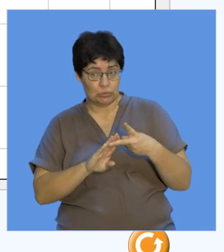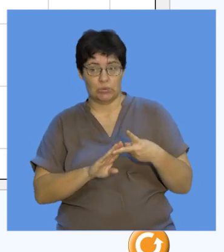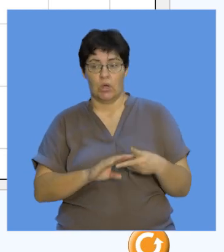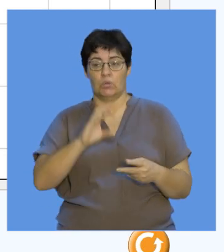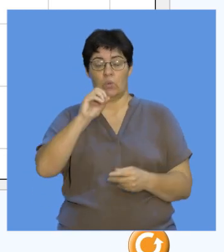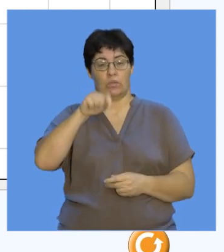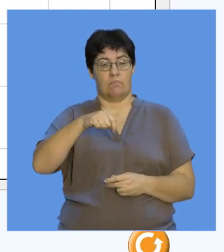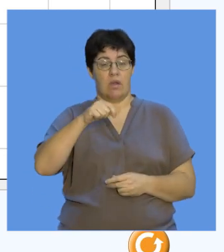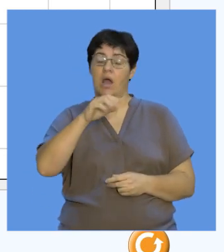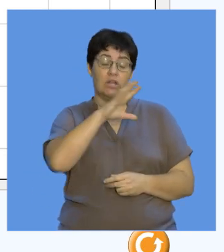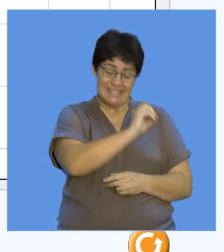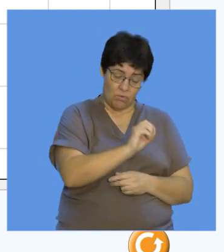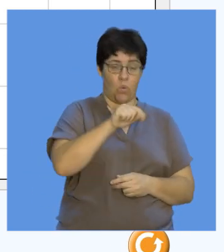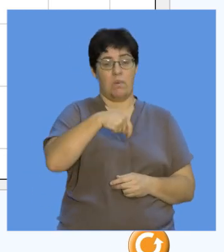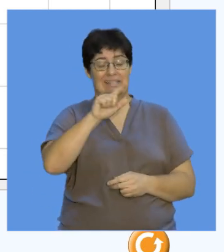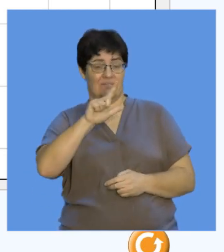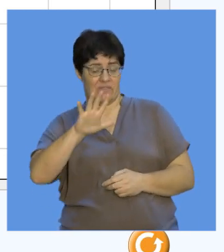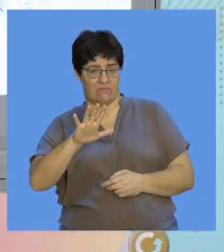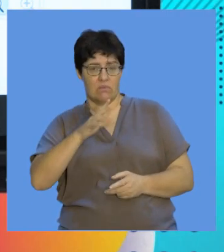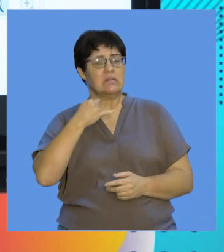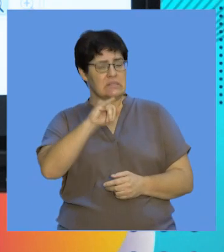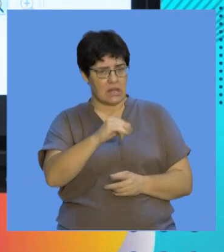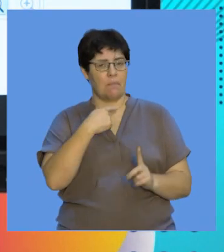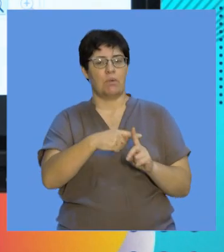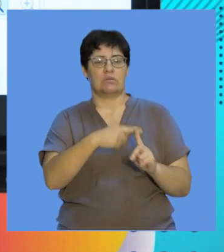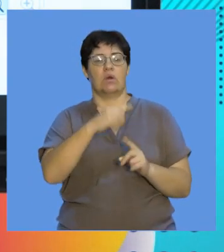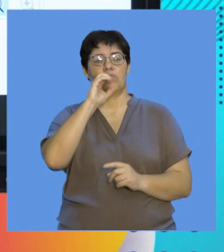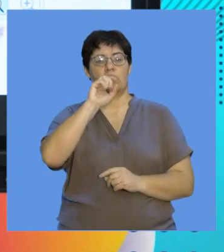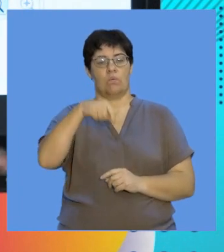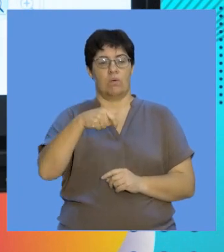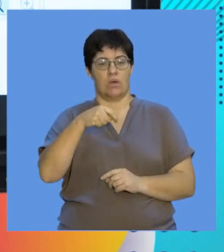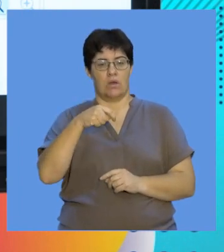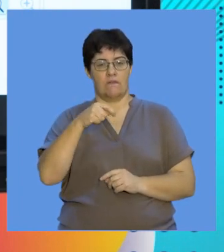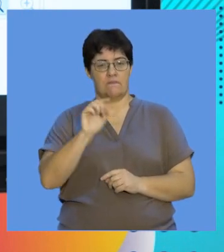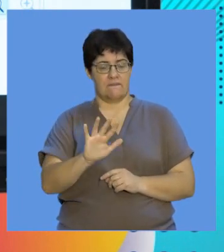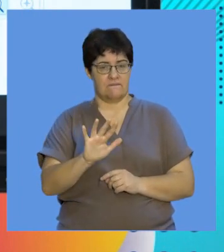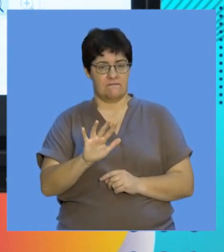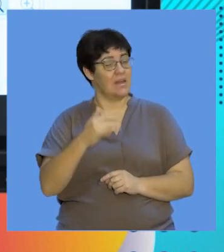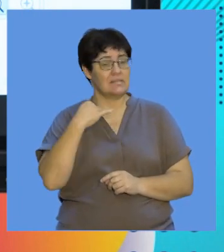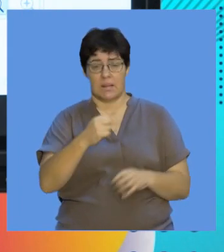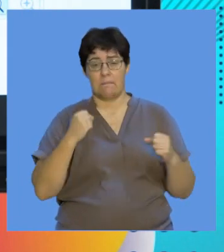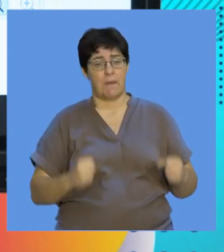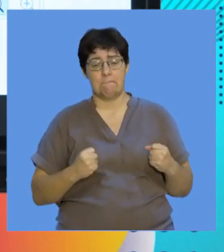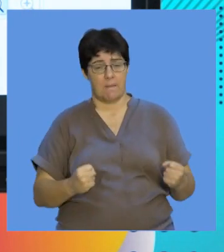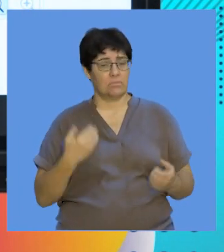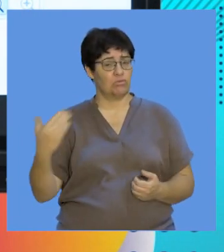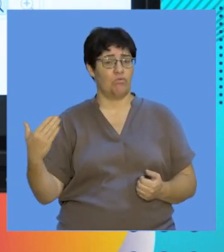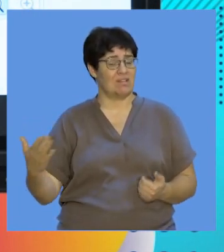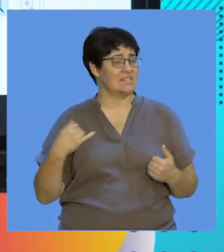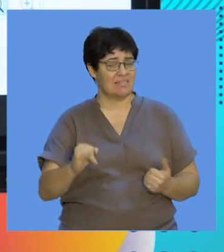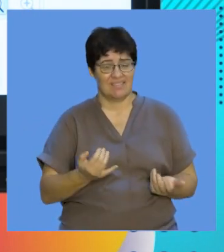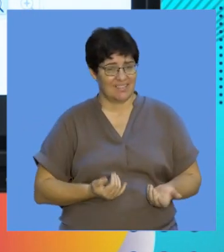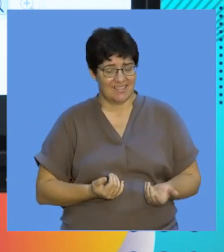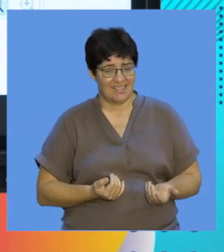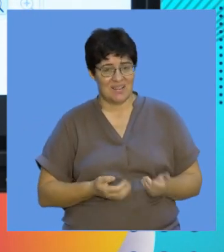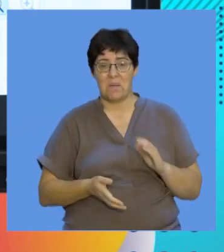together, I still get positive 0.5. Still positive 0.5 to the right.